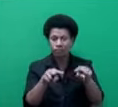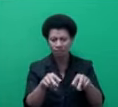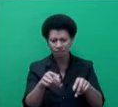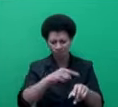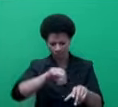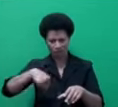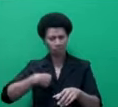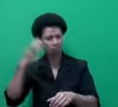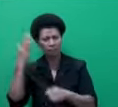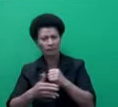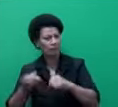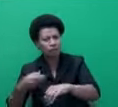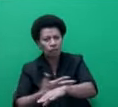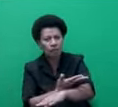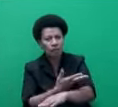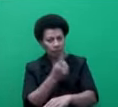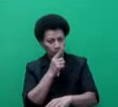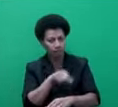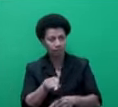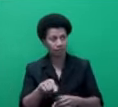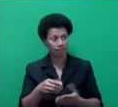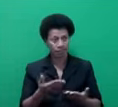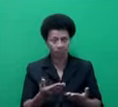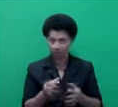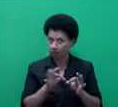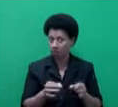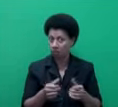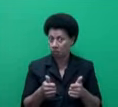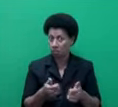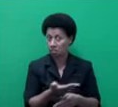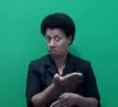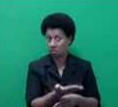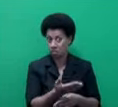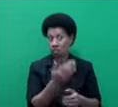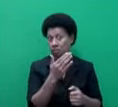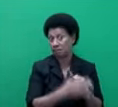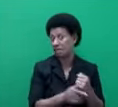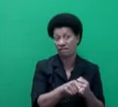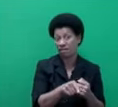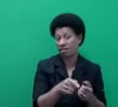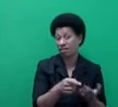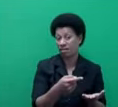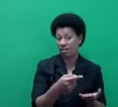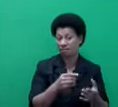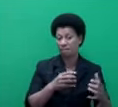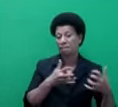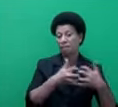it. But no, obviously it's not good enough for them because it doesn't align with the way they actually think.